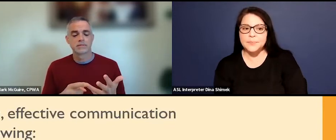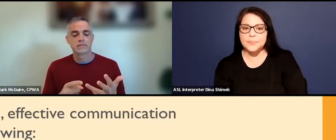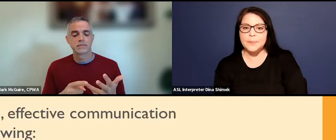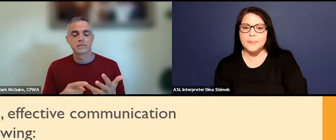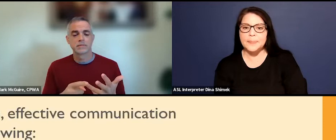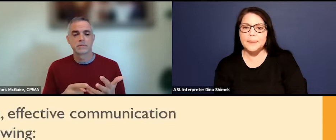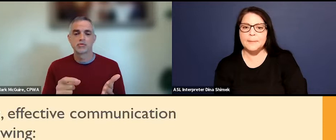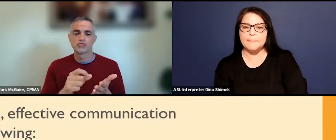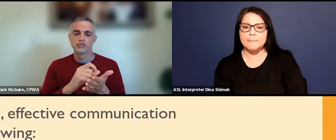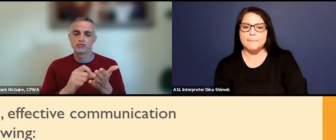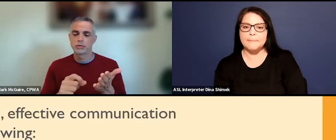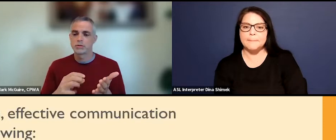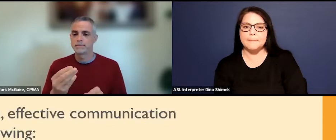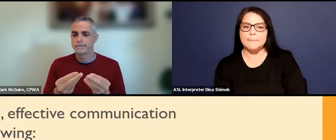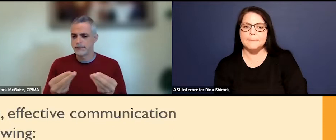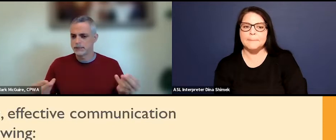paper,